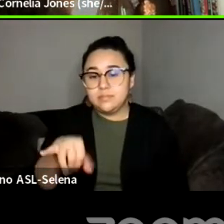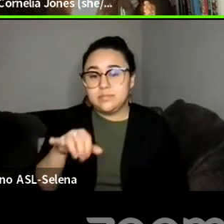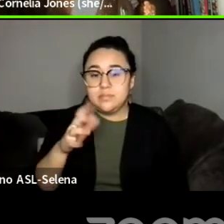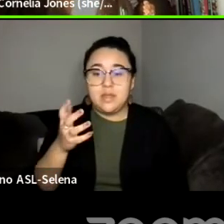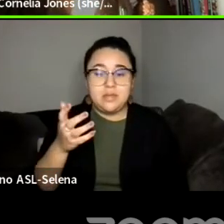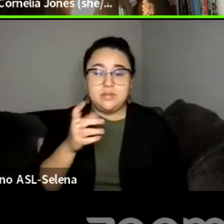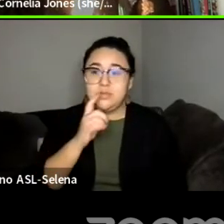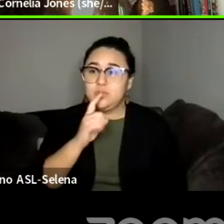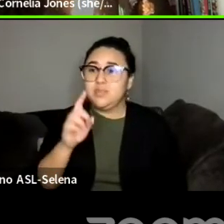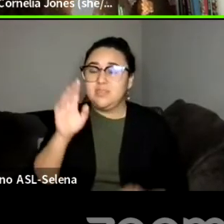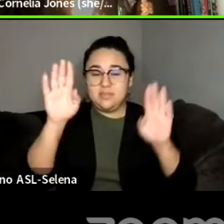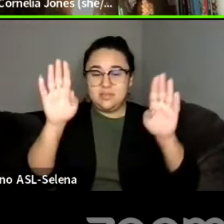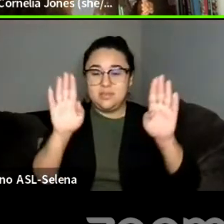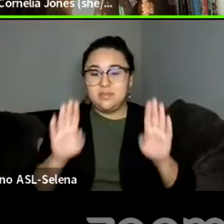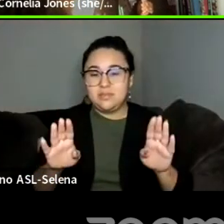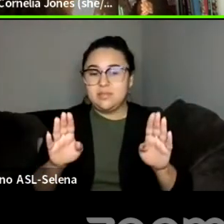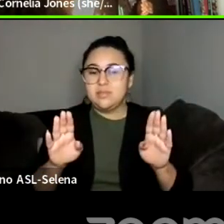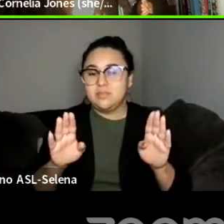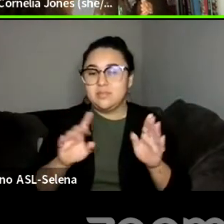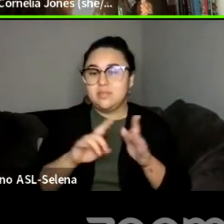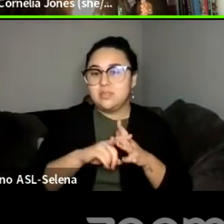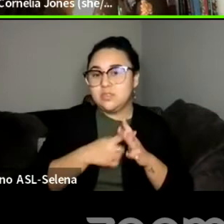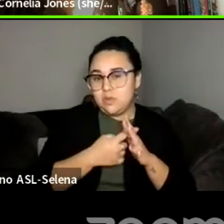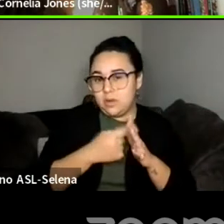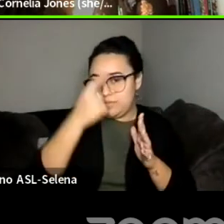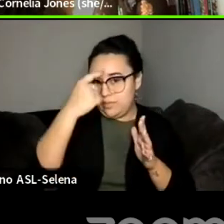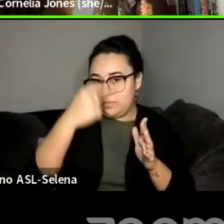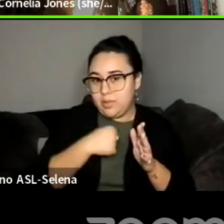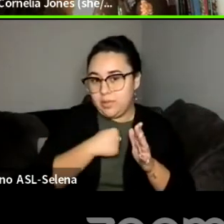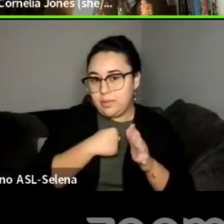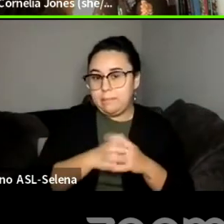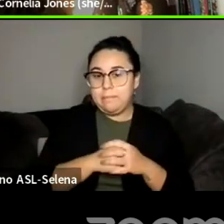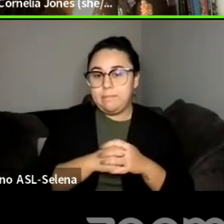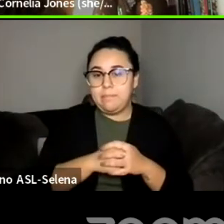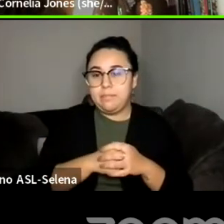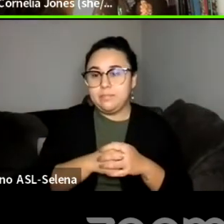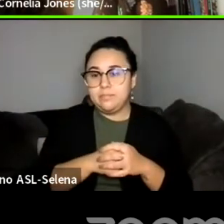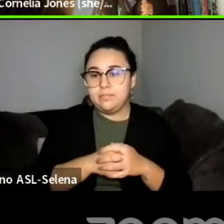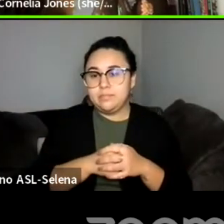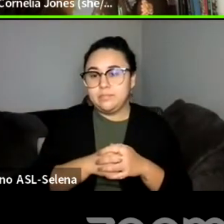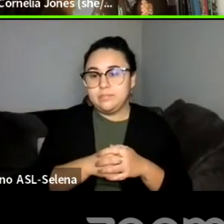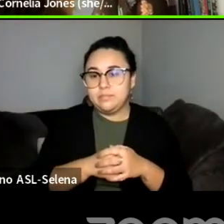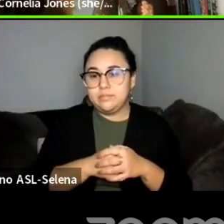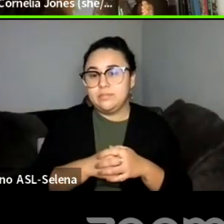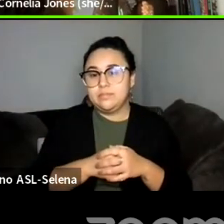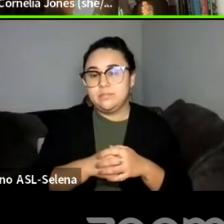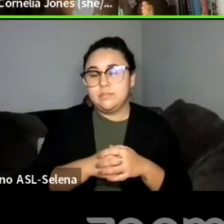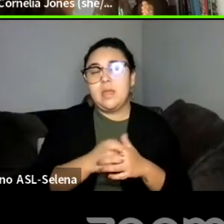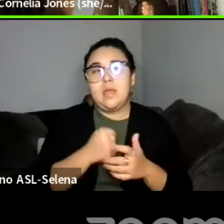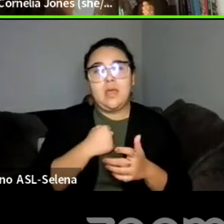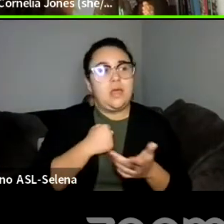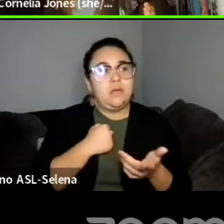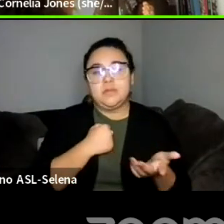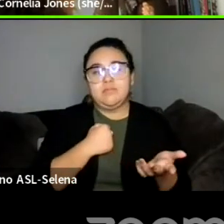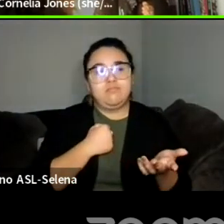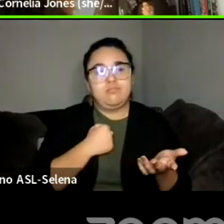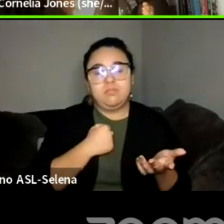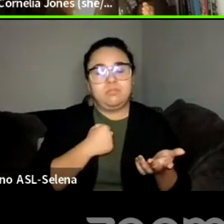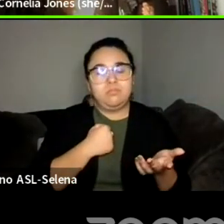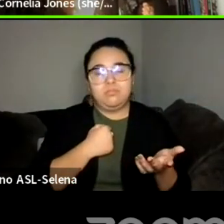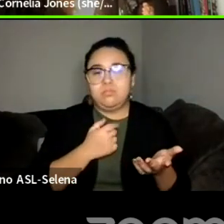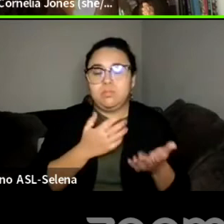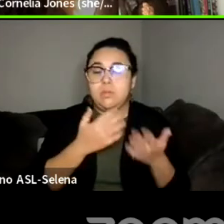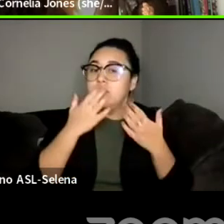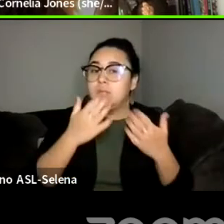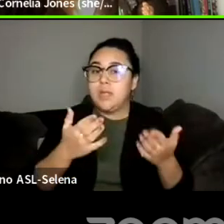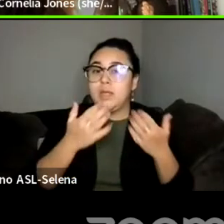which was a really great start. And I was like, I was so grateful